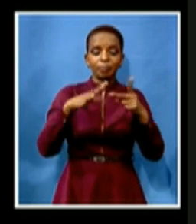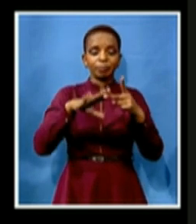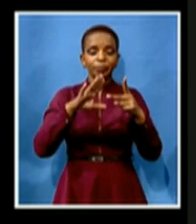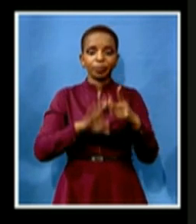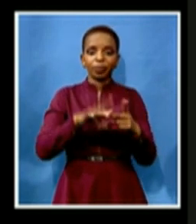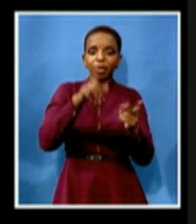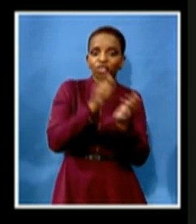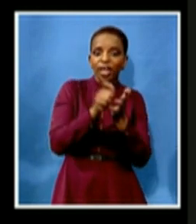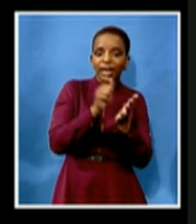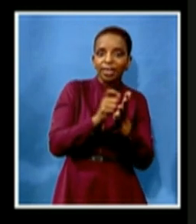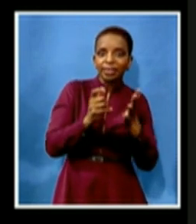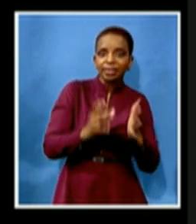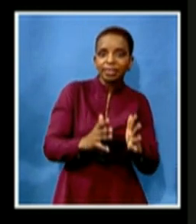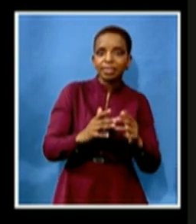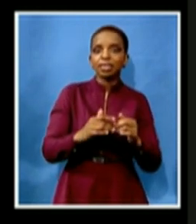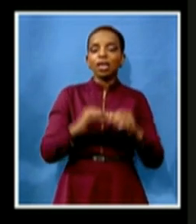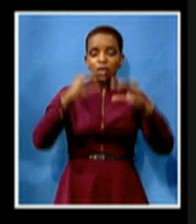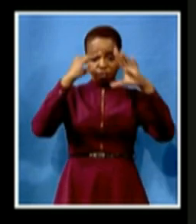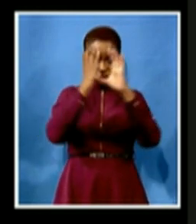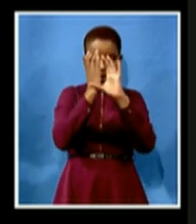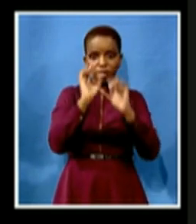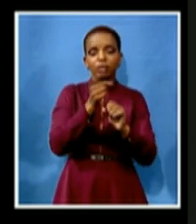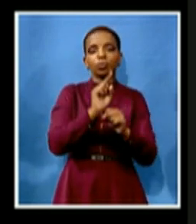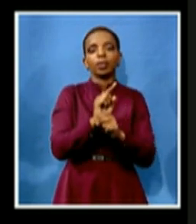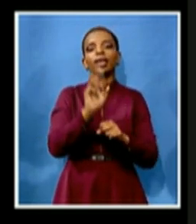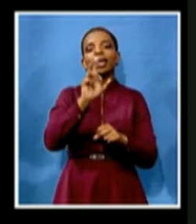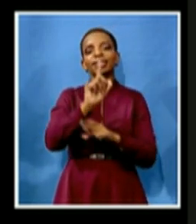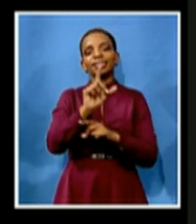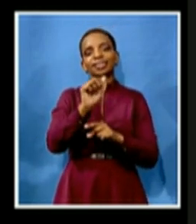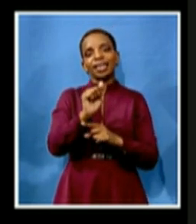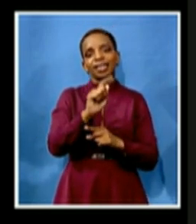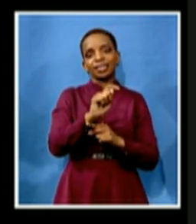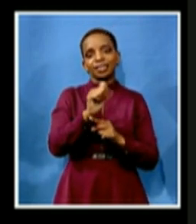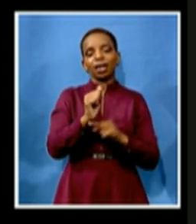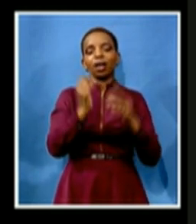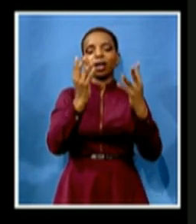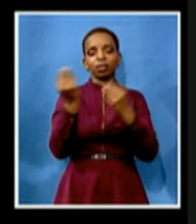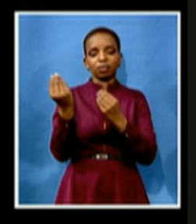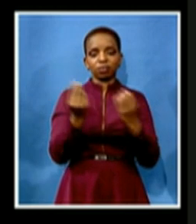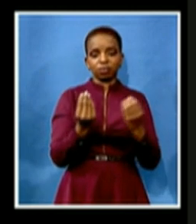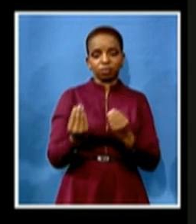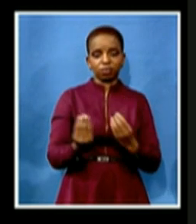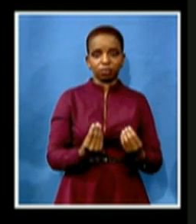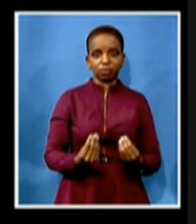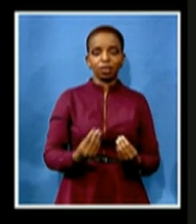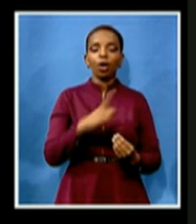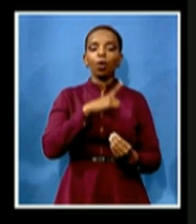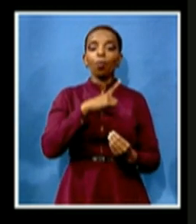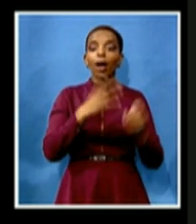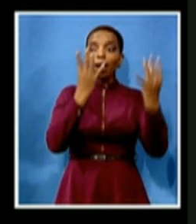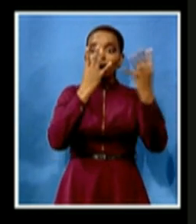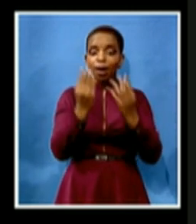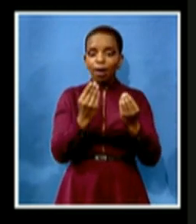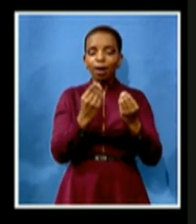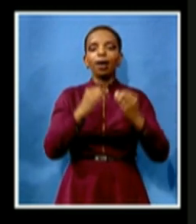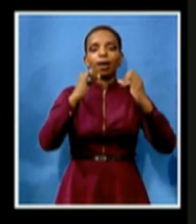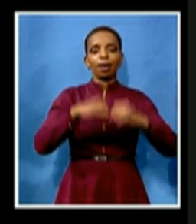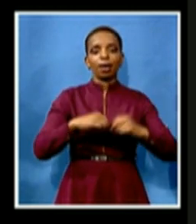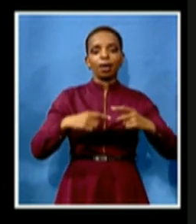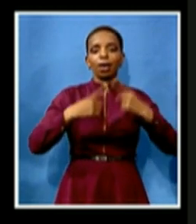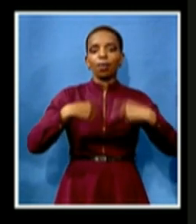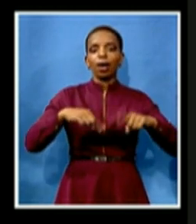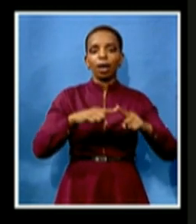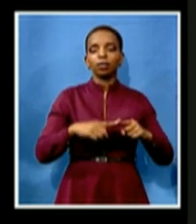Because it also allows us space to be able to listen to areas where we must go